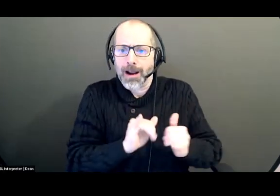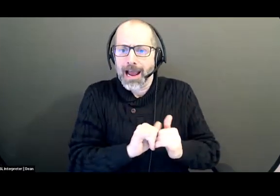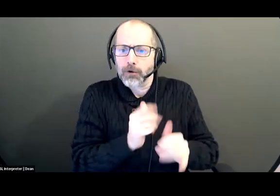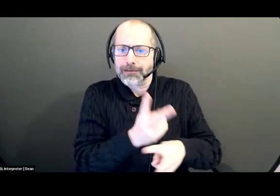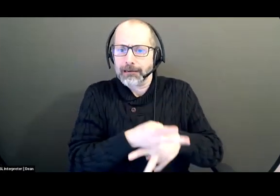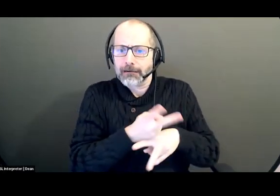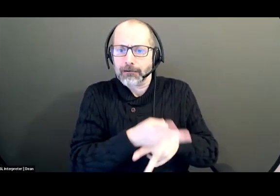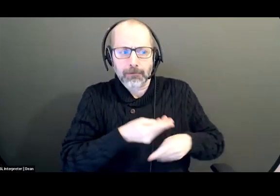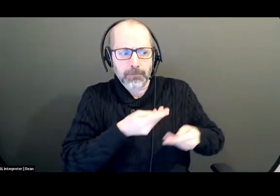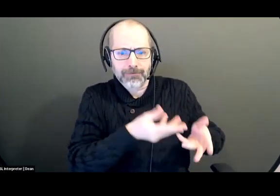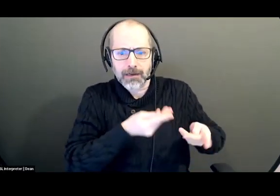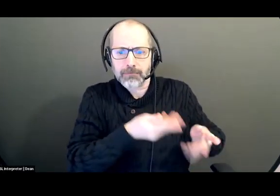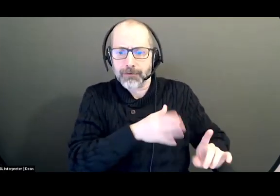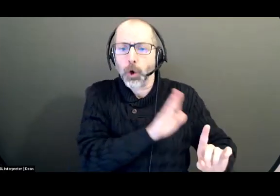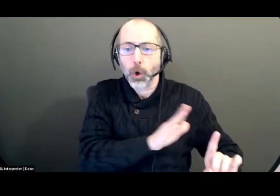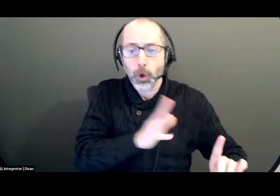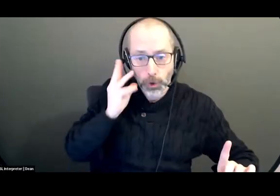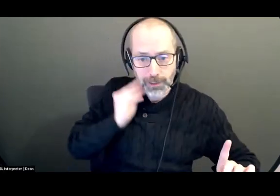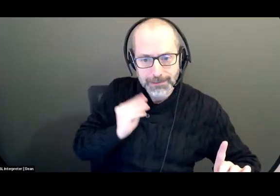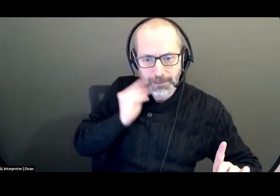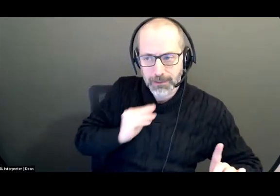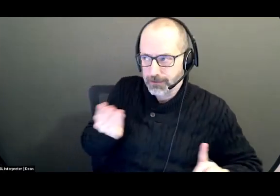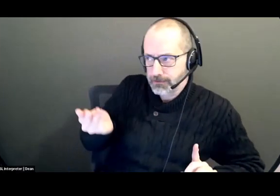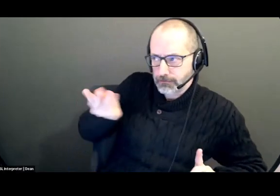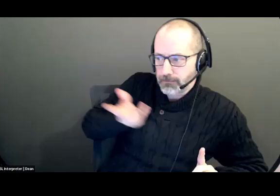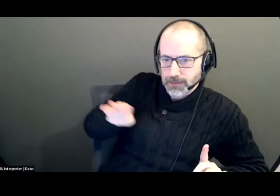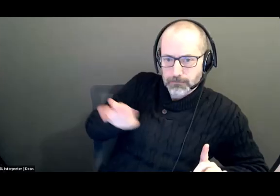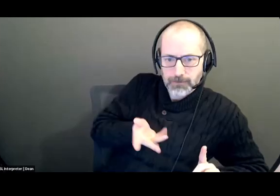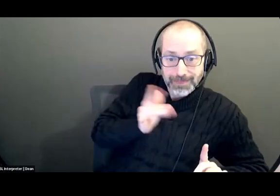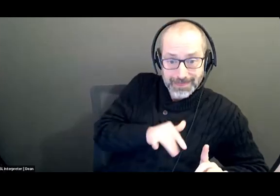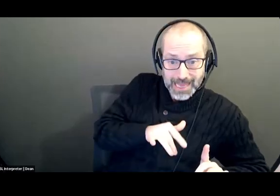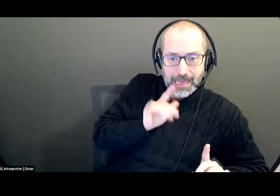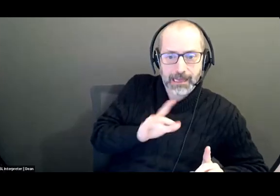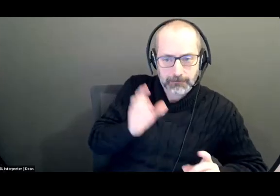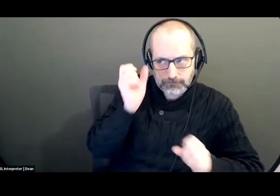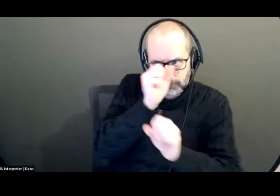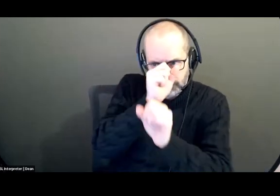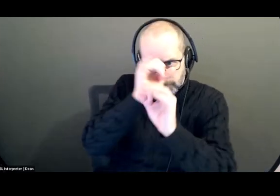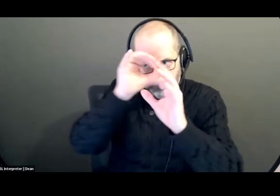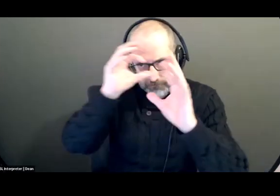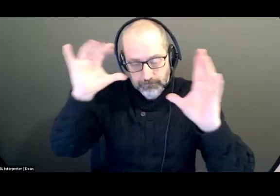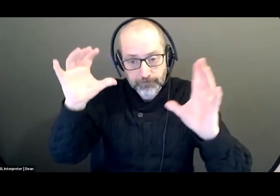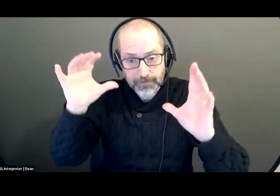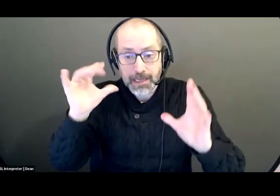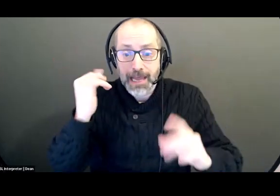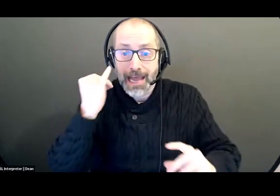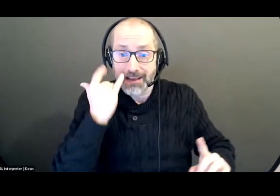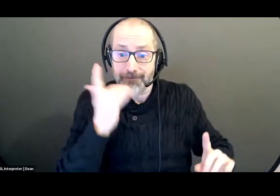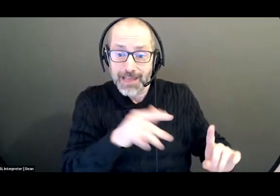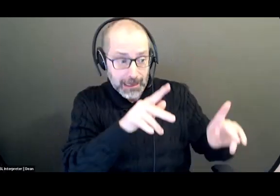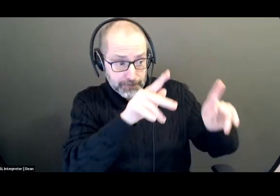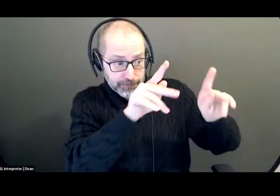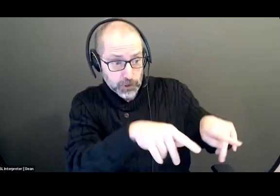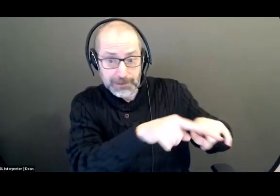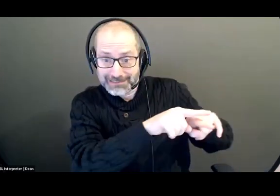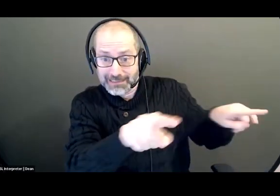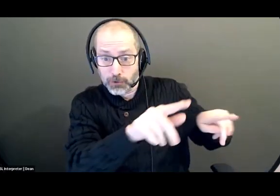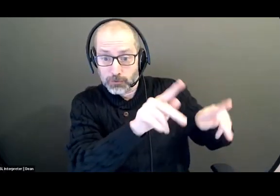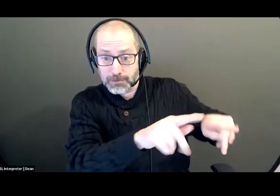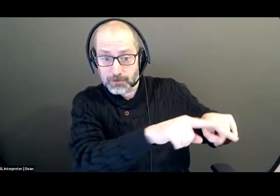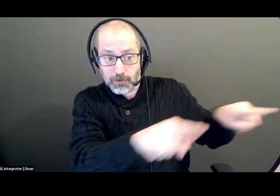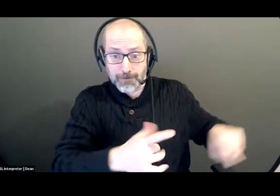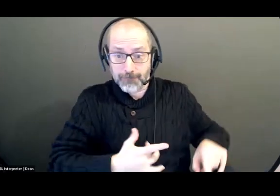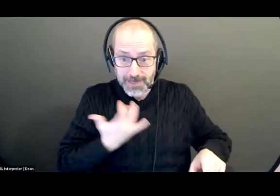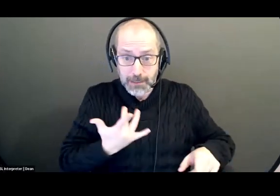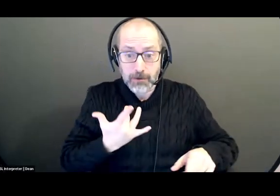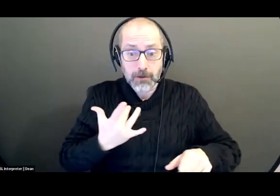gained a deeper understanding of how care is experienced on the ground. So listening helped us to build the trust. And what we found is that